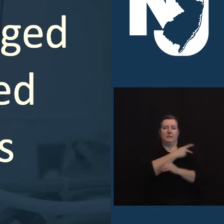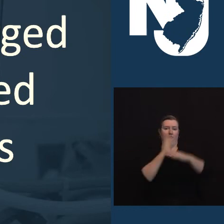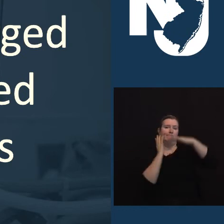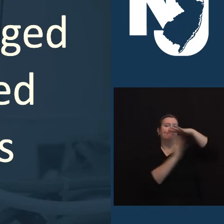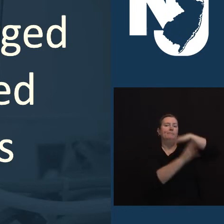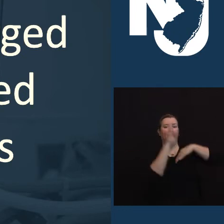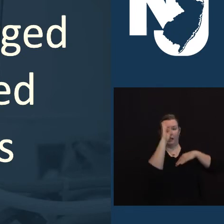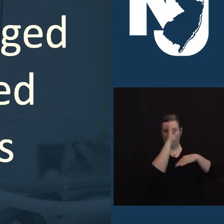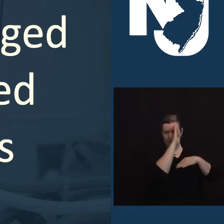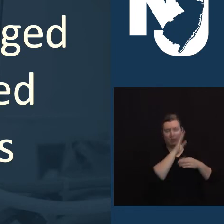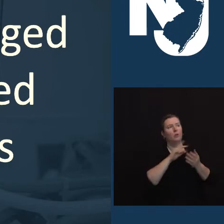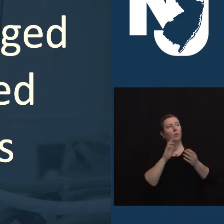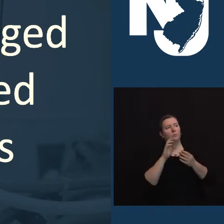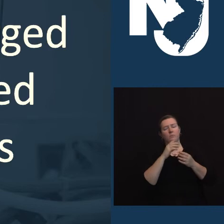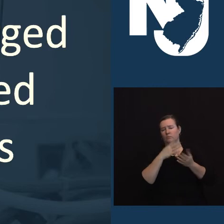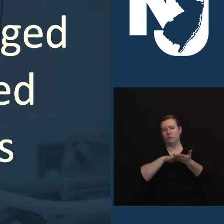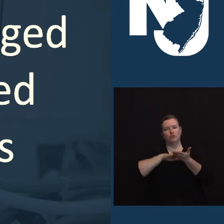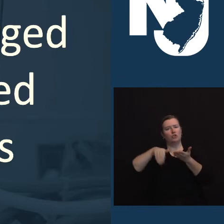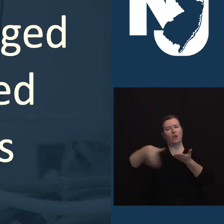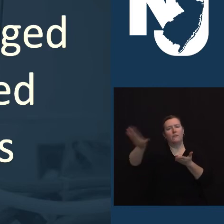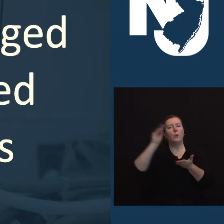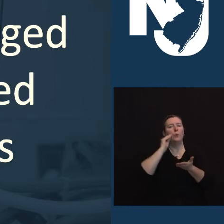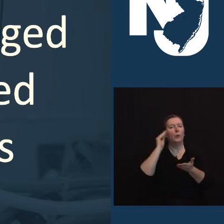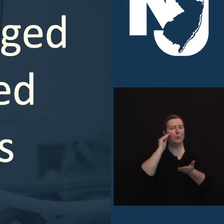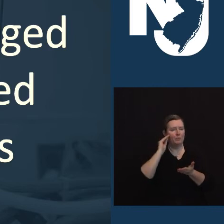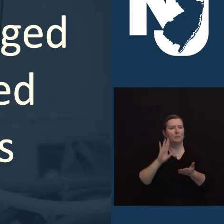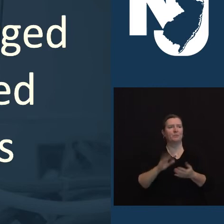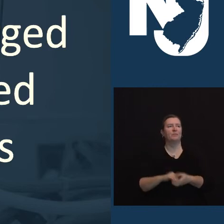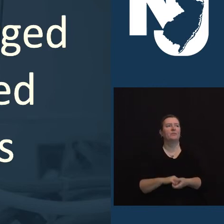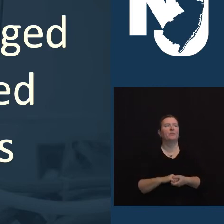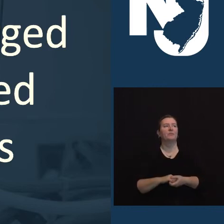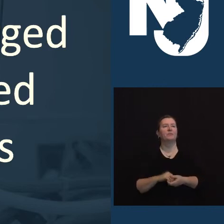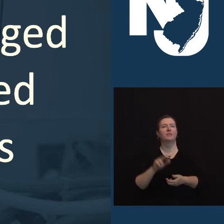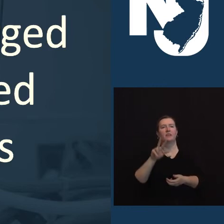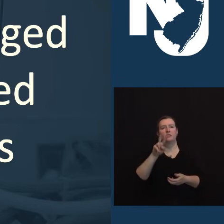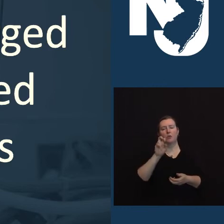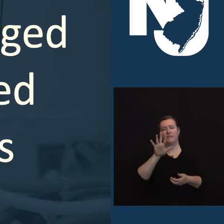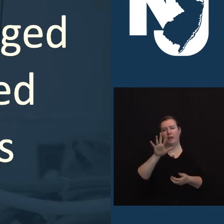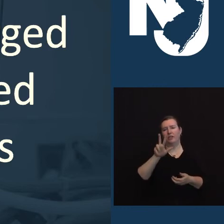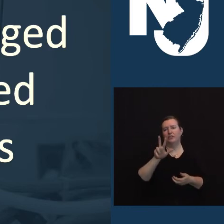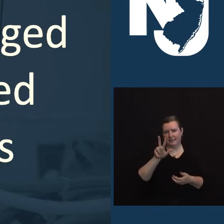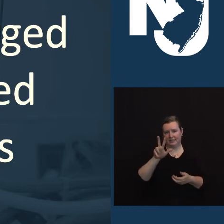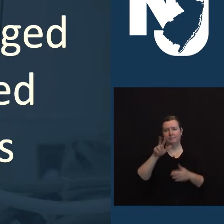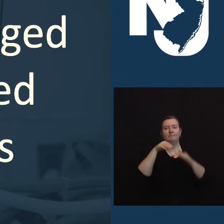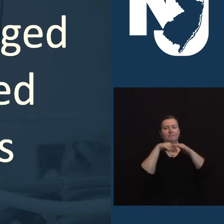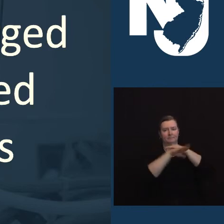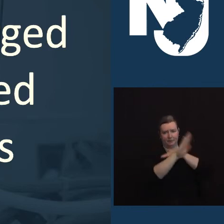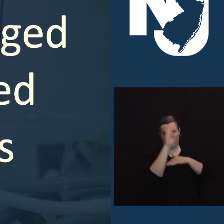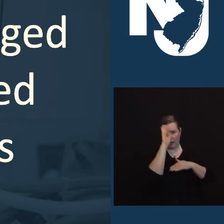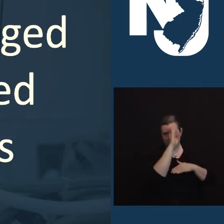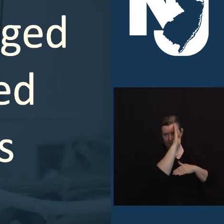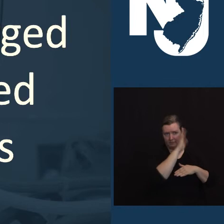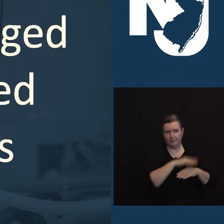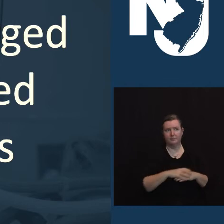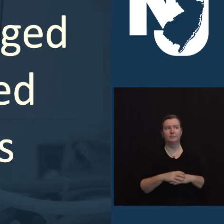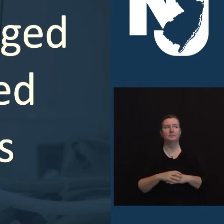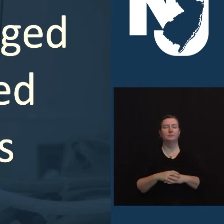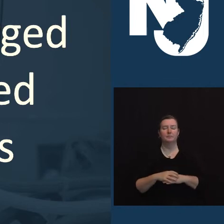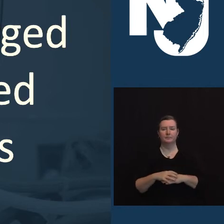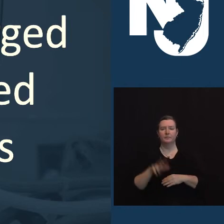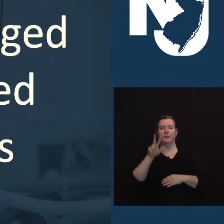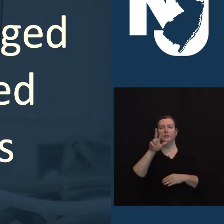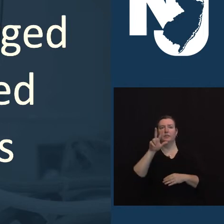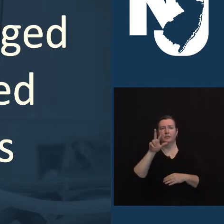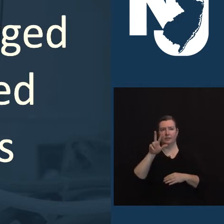yesterday. 253 went in. And again, at the risk of comparing apples to oranges, these are not yet confirmed. 34